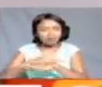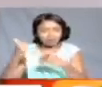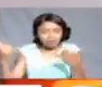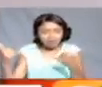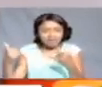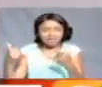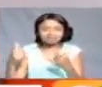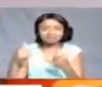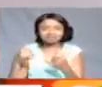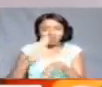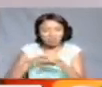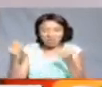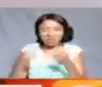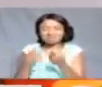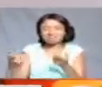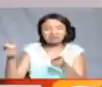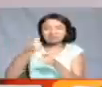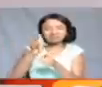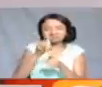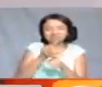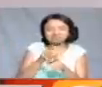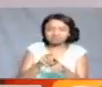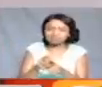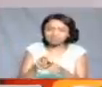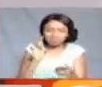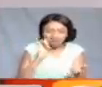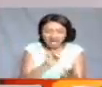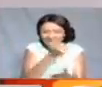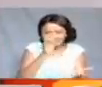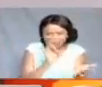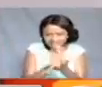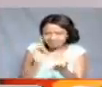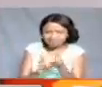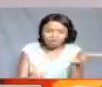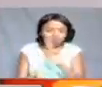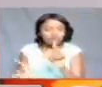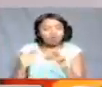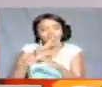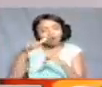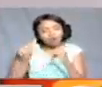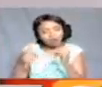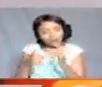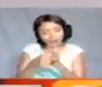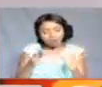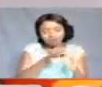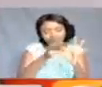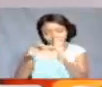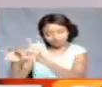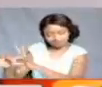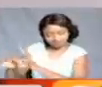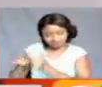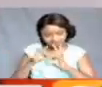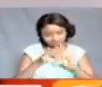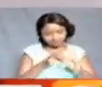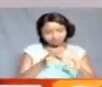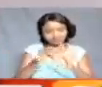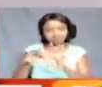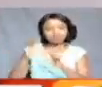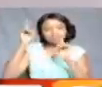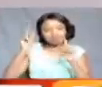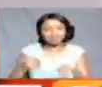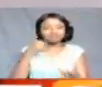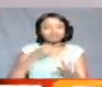will necessarily replace all the others. And so there's a, and in your 360 communication, you sort of have to include all